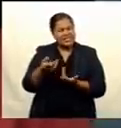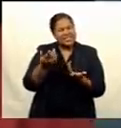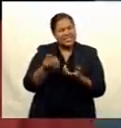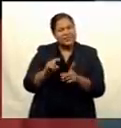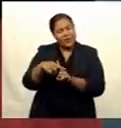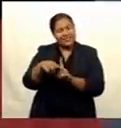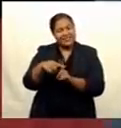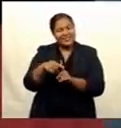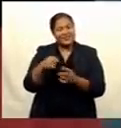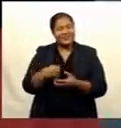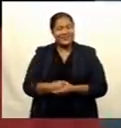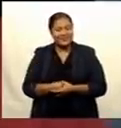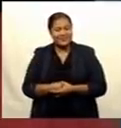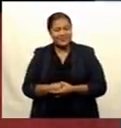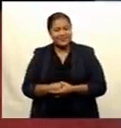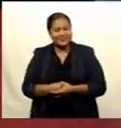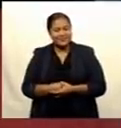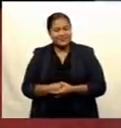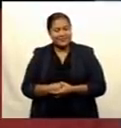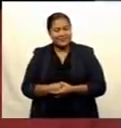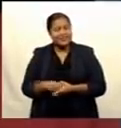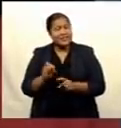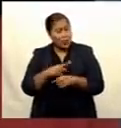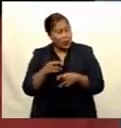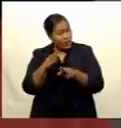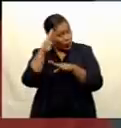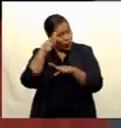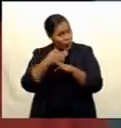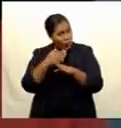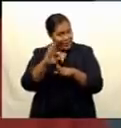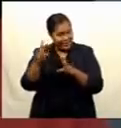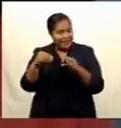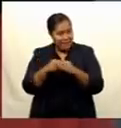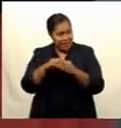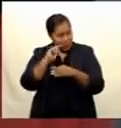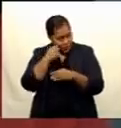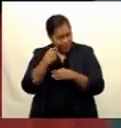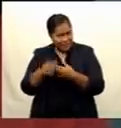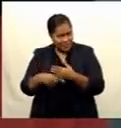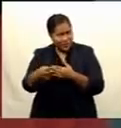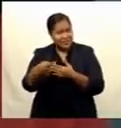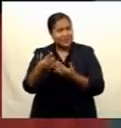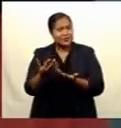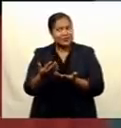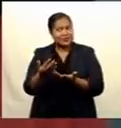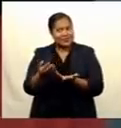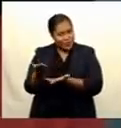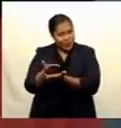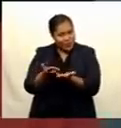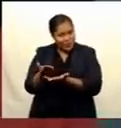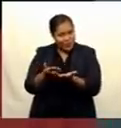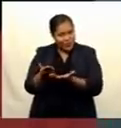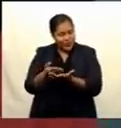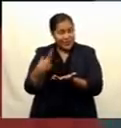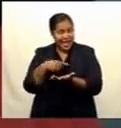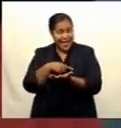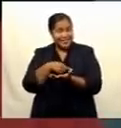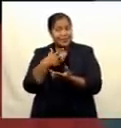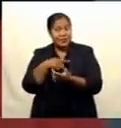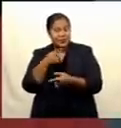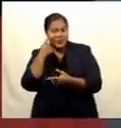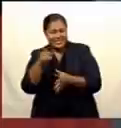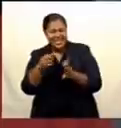way. And we do hope that the banks will take it up nicely, this offer that the Reserve Bank has put